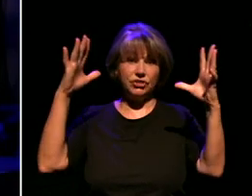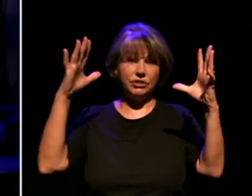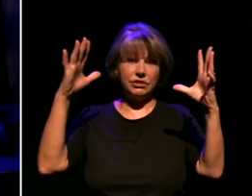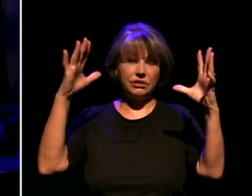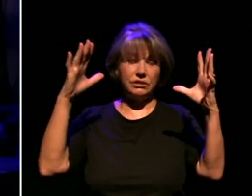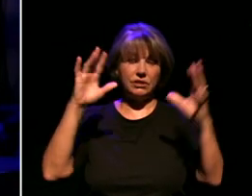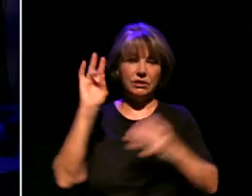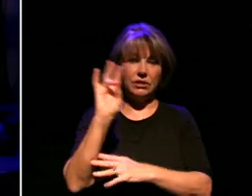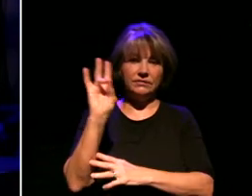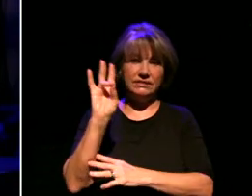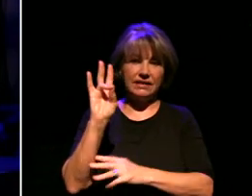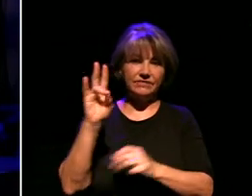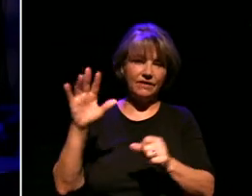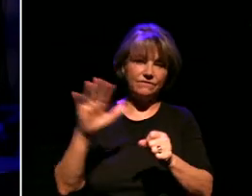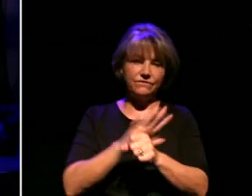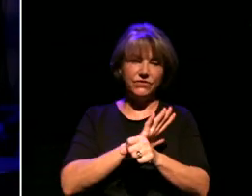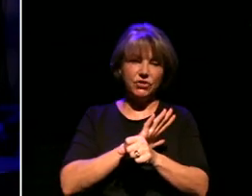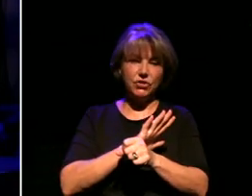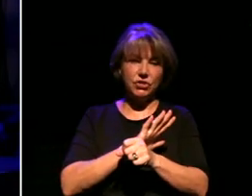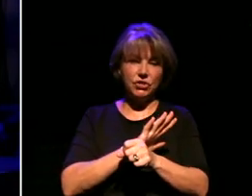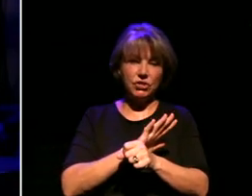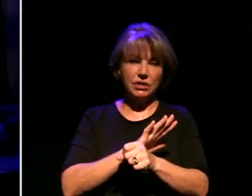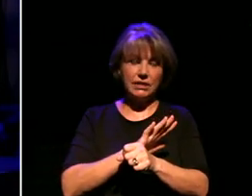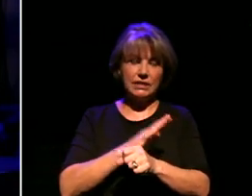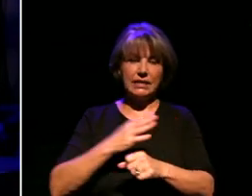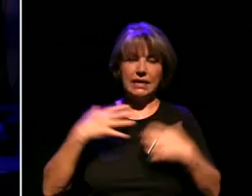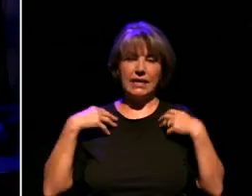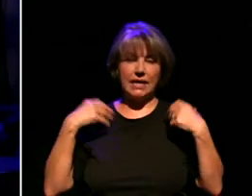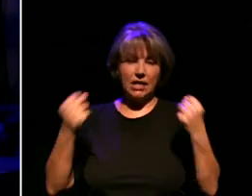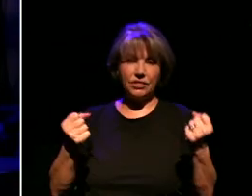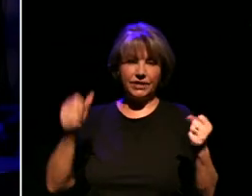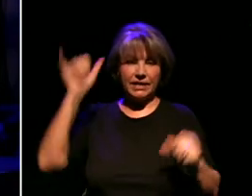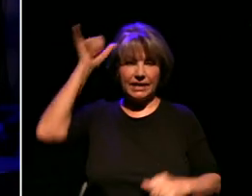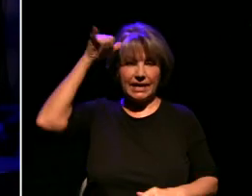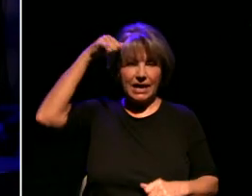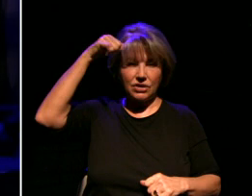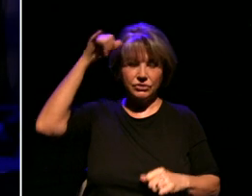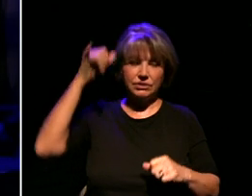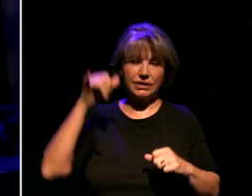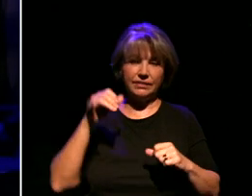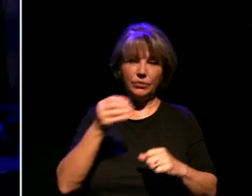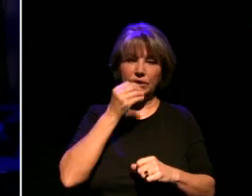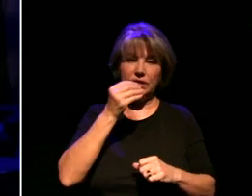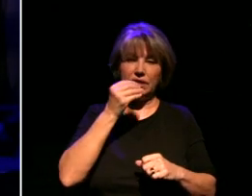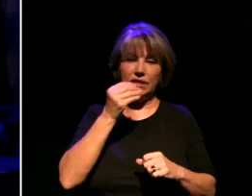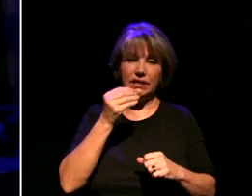seven full and healthy cows, and they were eating